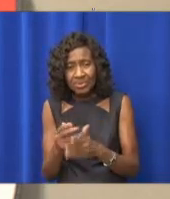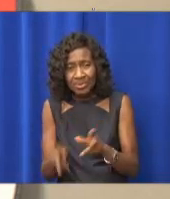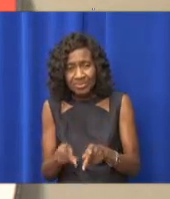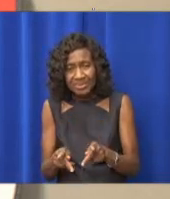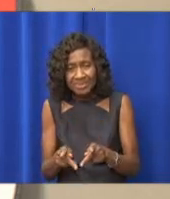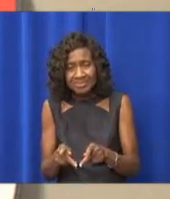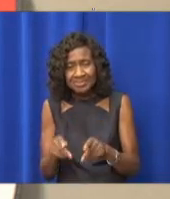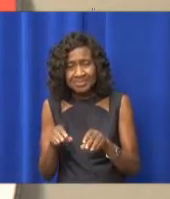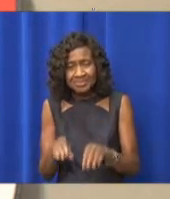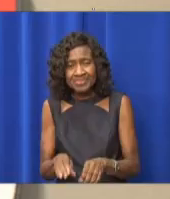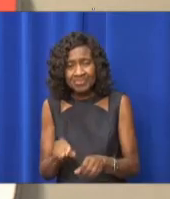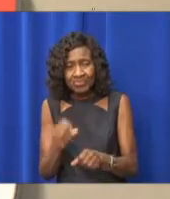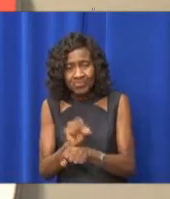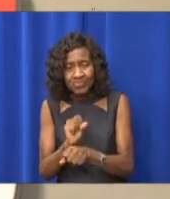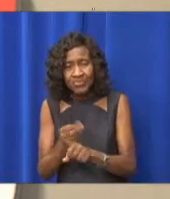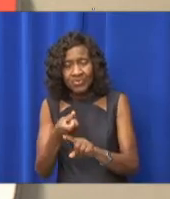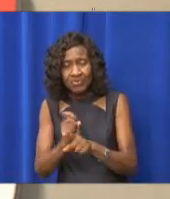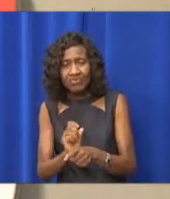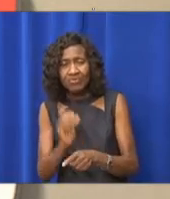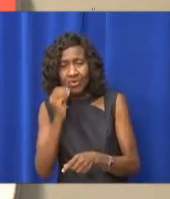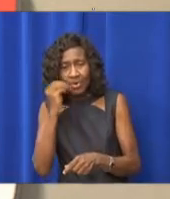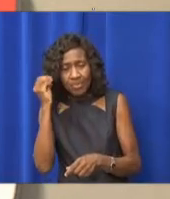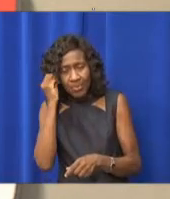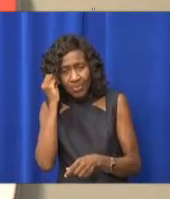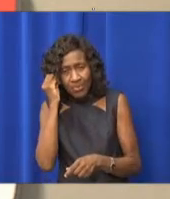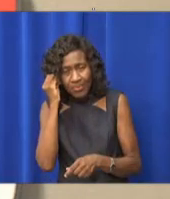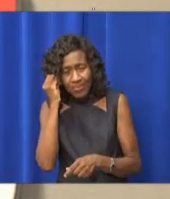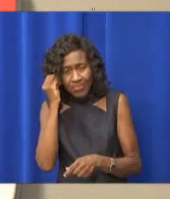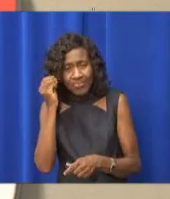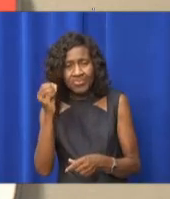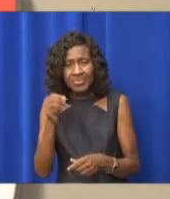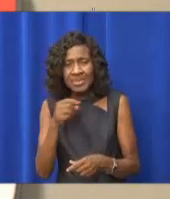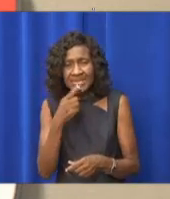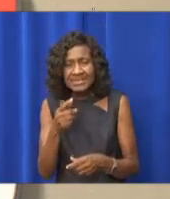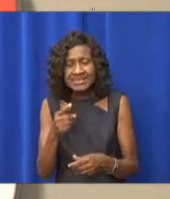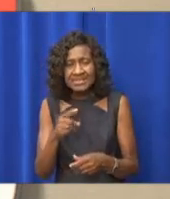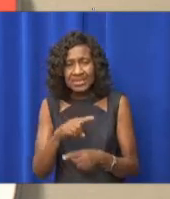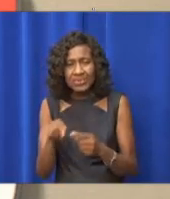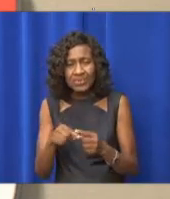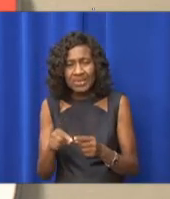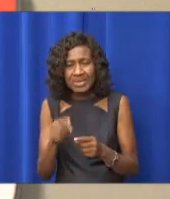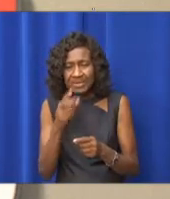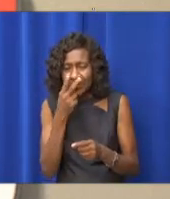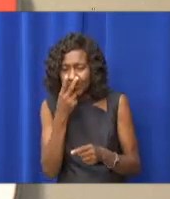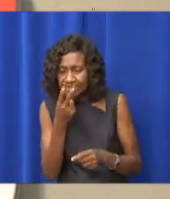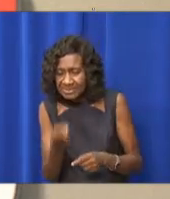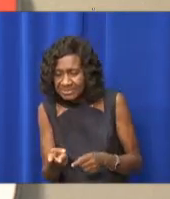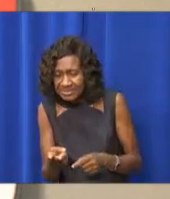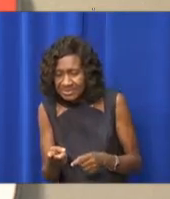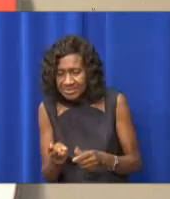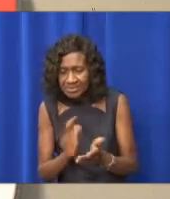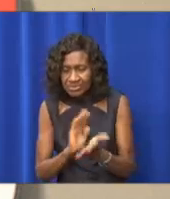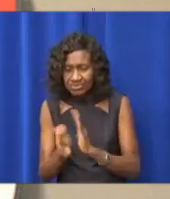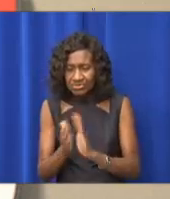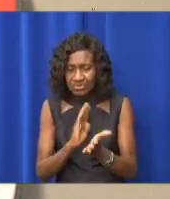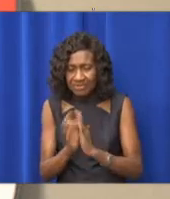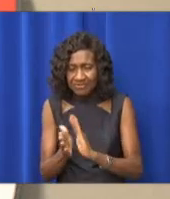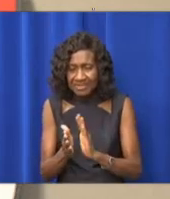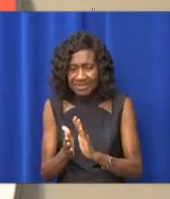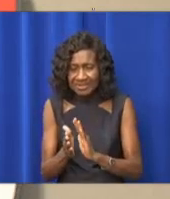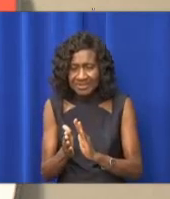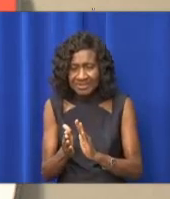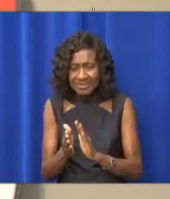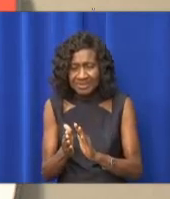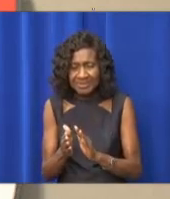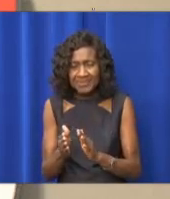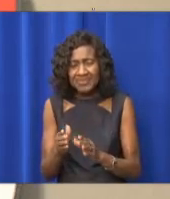opportunity to build back better. And certainly as we look at traffic flows in the islands, having a different way of civil